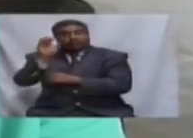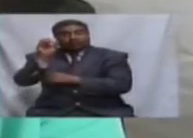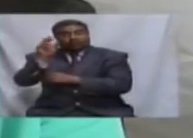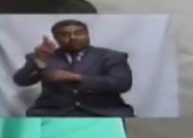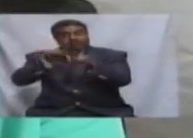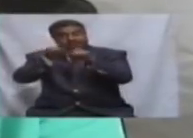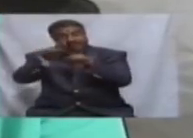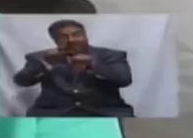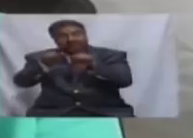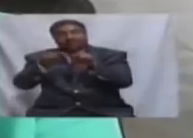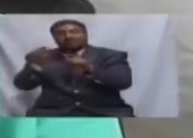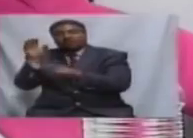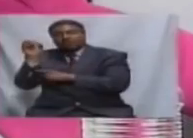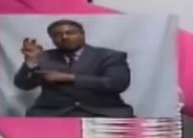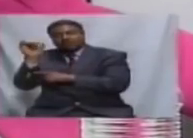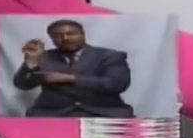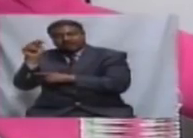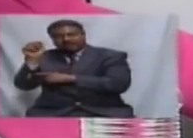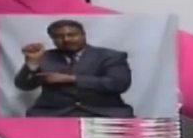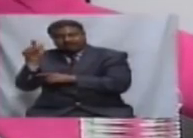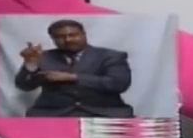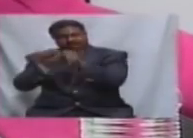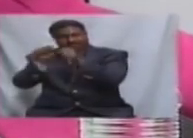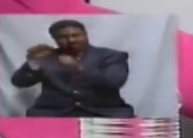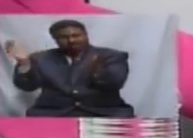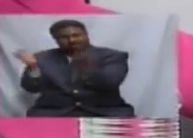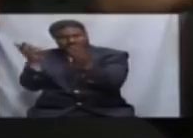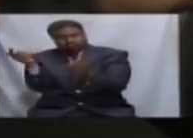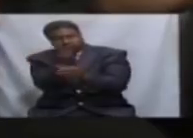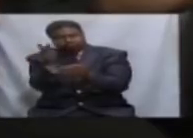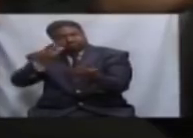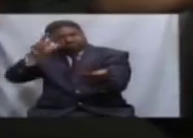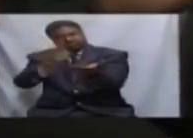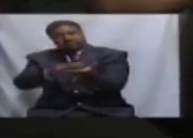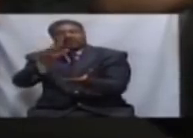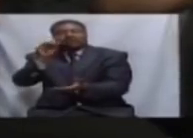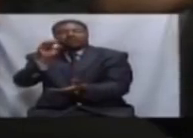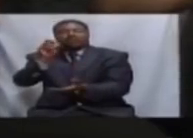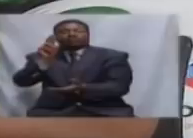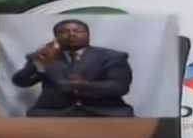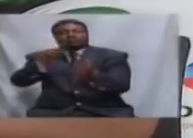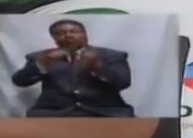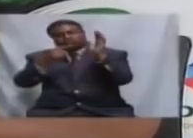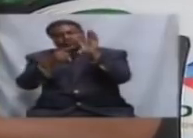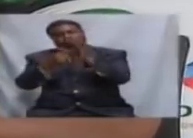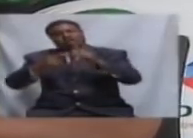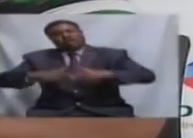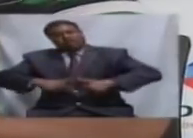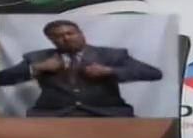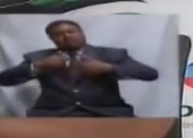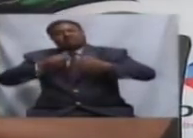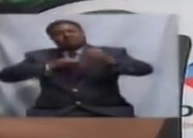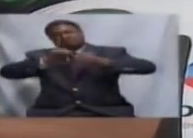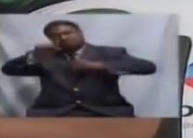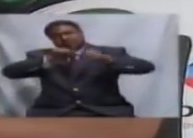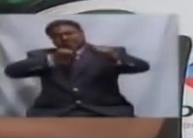Annie Mukabe said the arrival and subsequent installation of equipment is a plus for the ZNBC Quito office. I